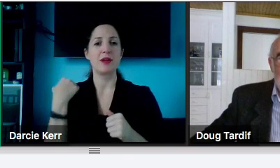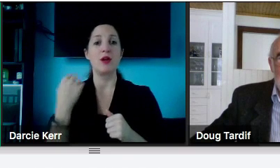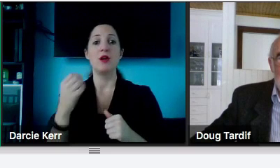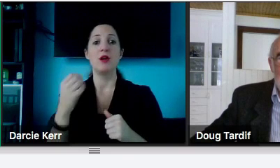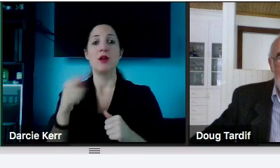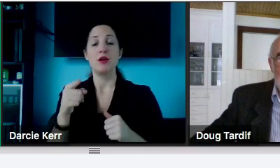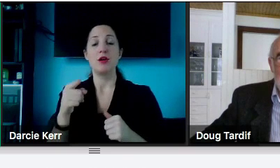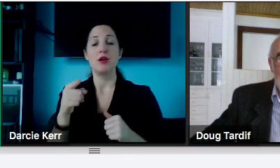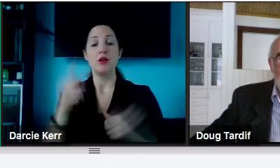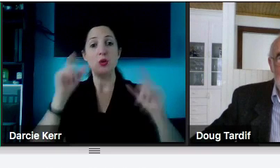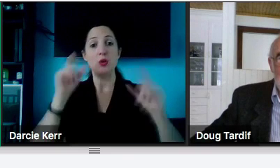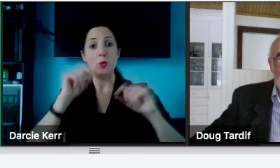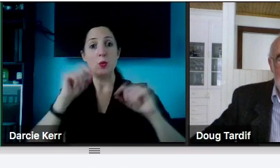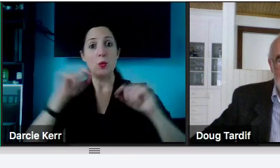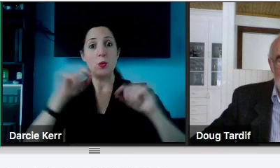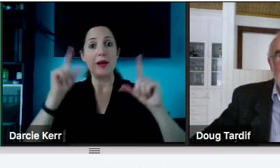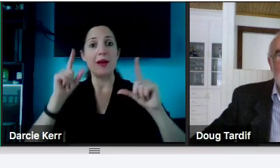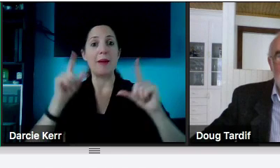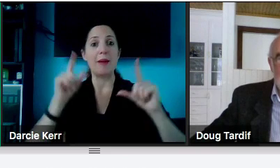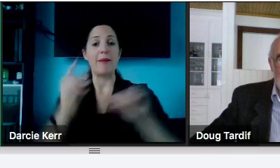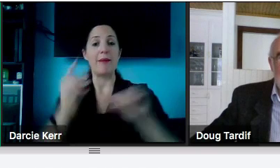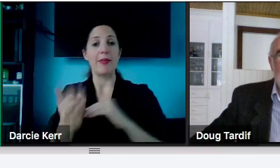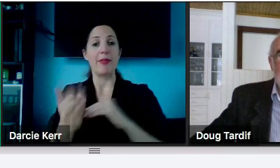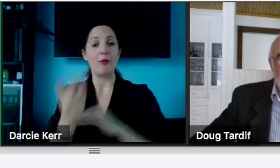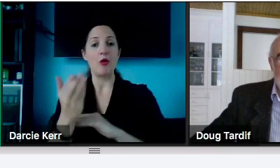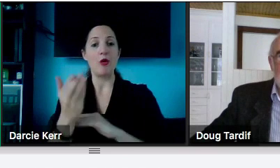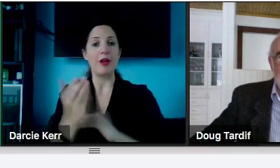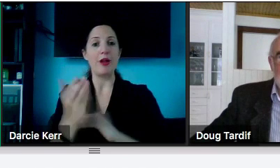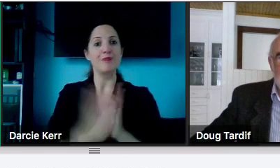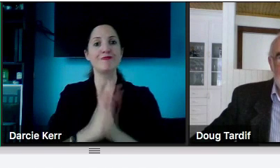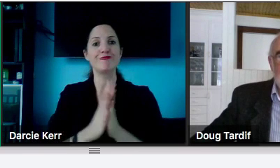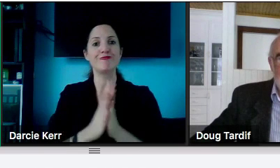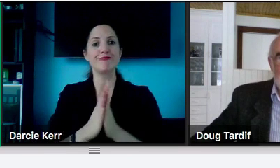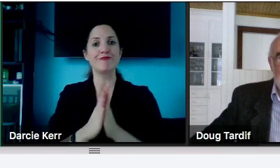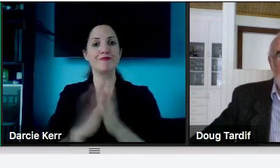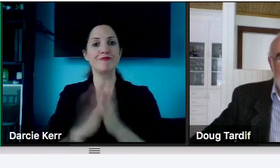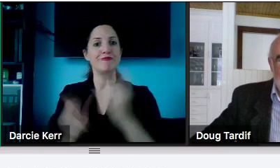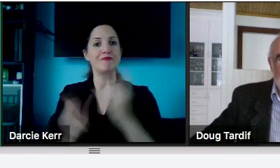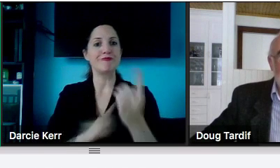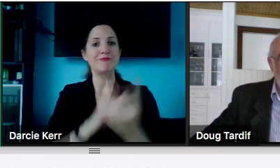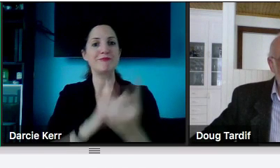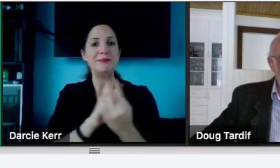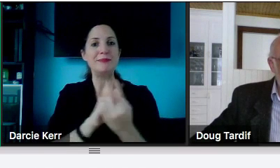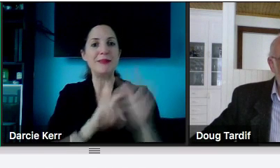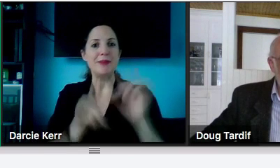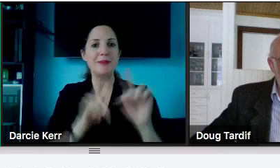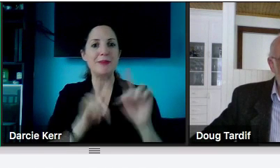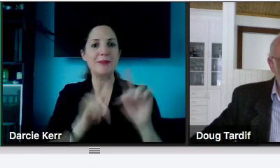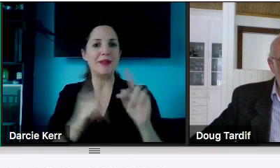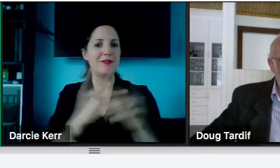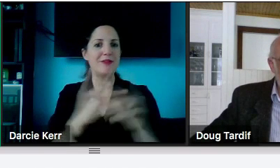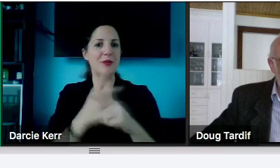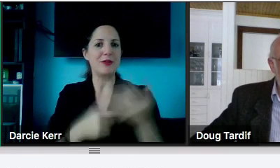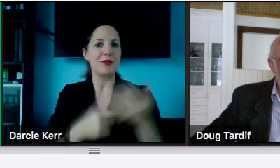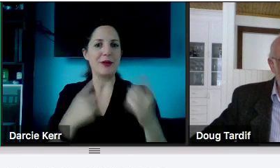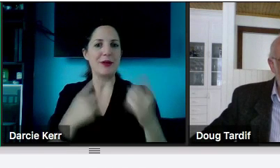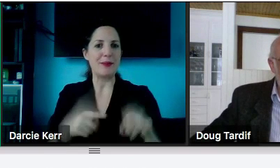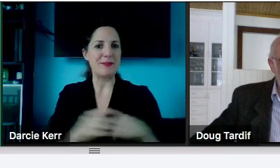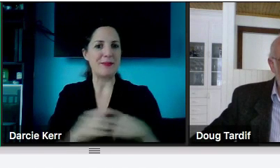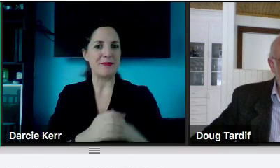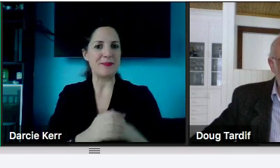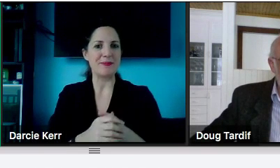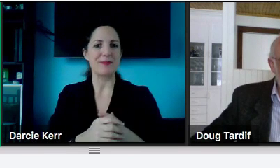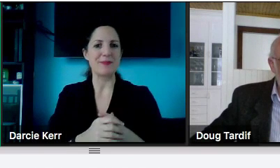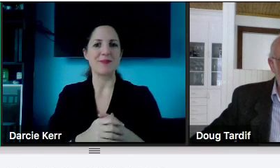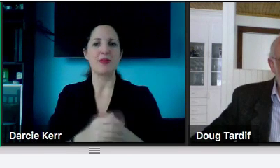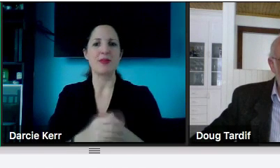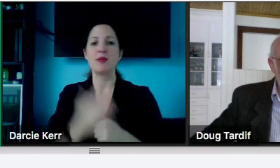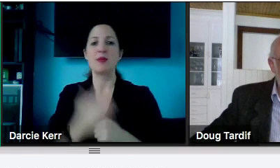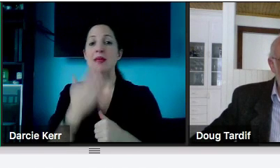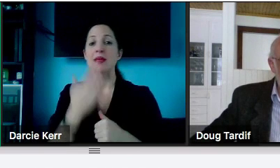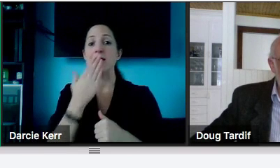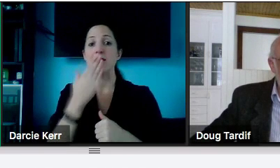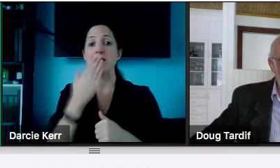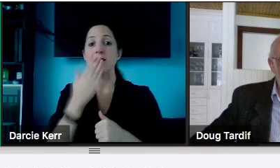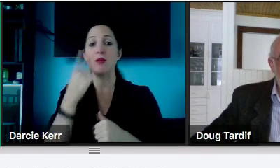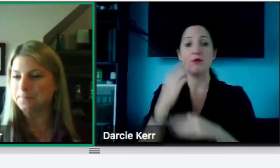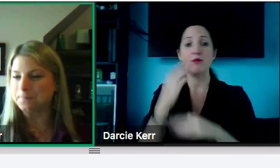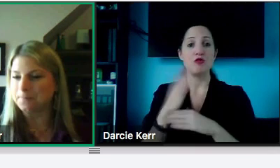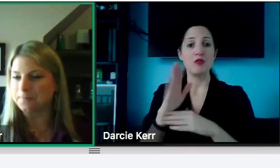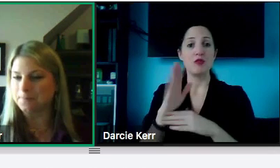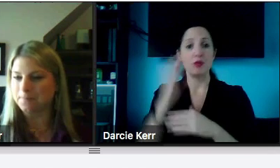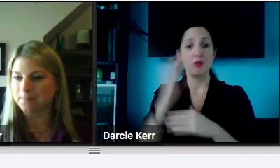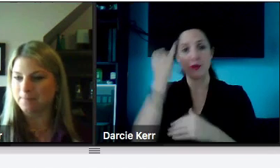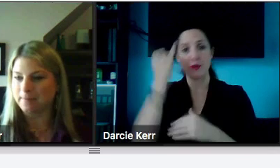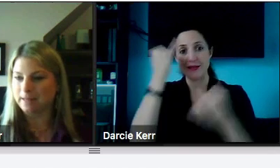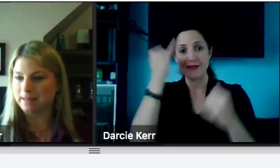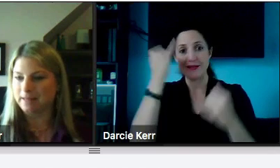in the morning and go to work. So yeah, it's great to hear. Thank you very much for sharing your thoughts.